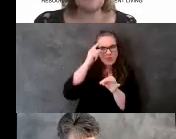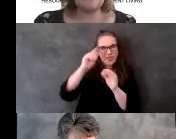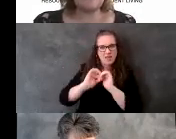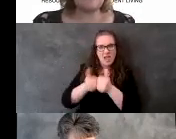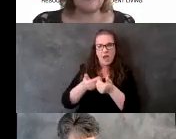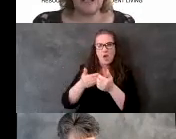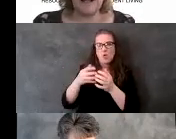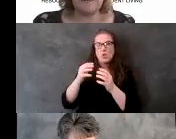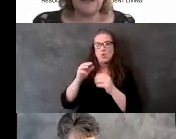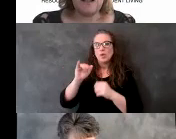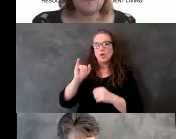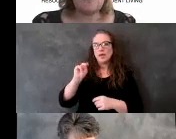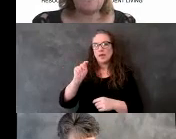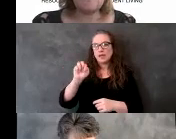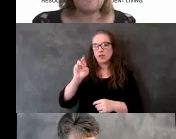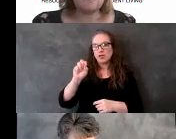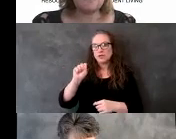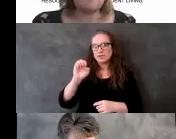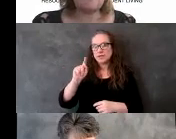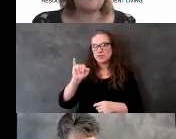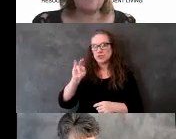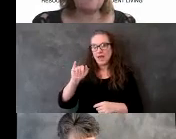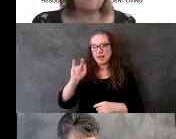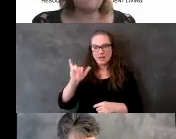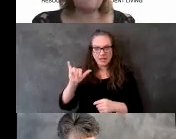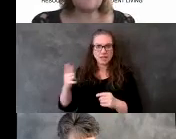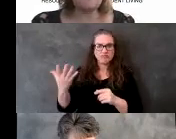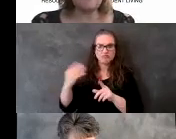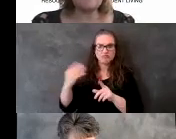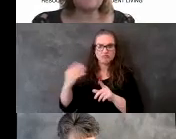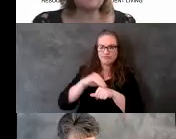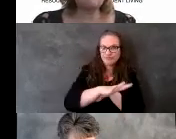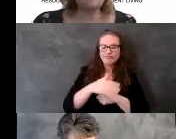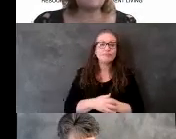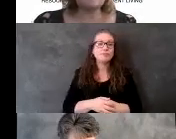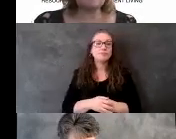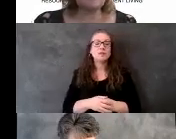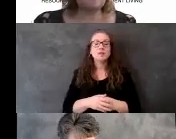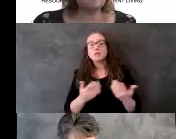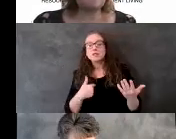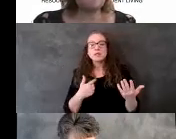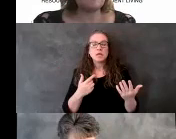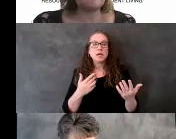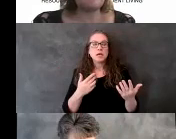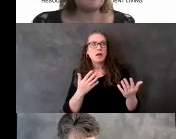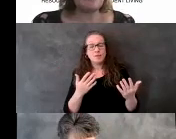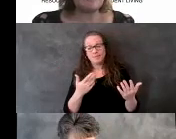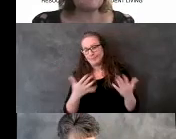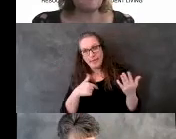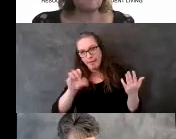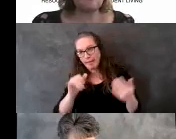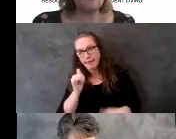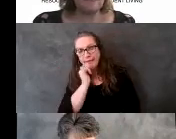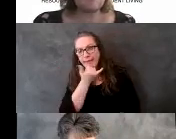those legacies today. So in like I'm probably not going to get the